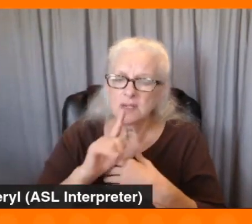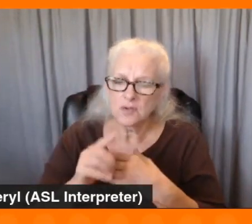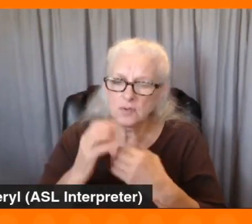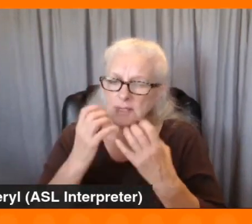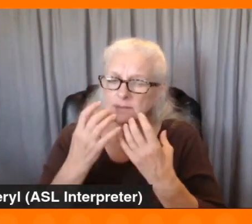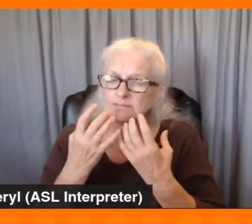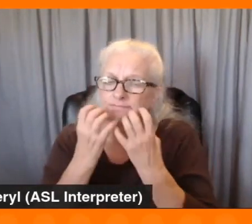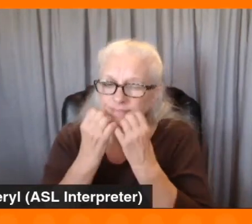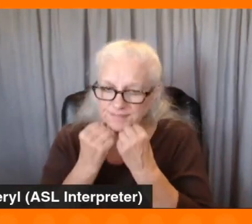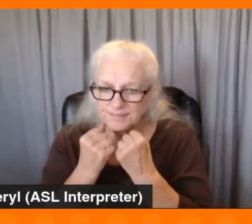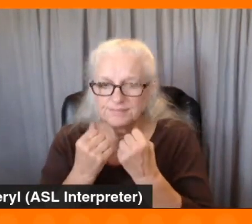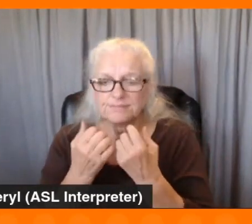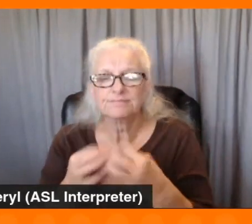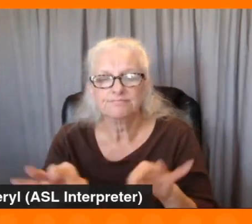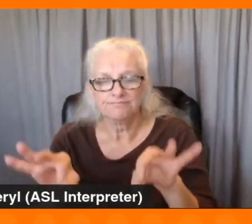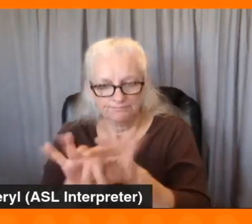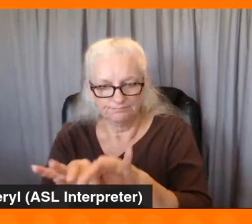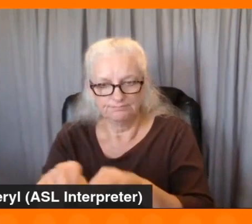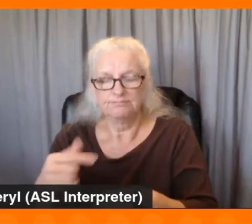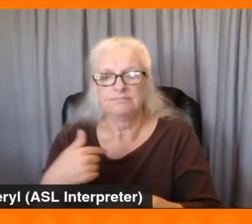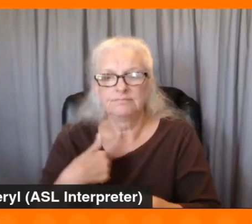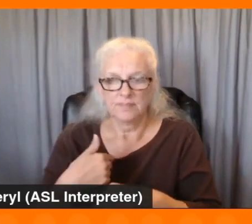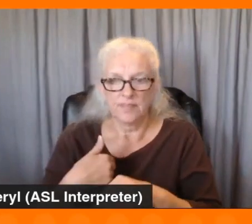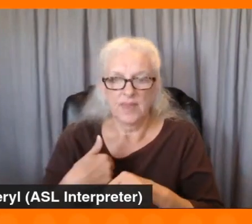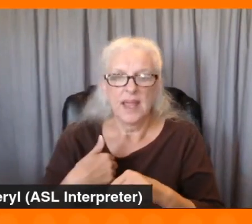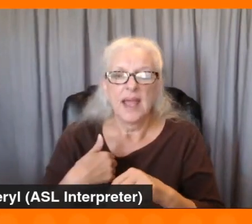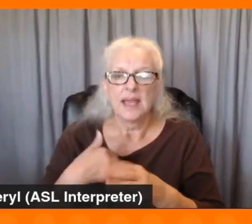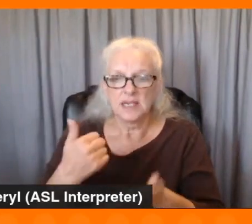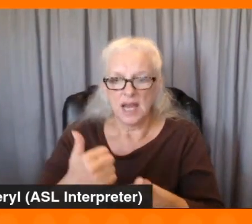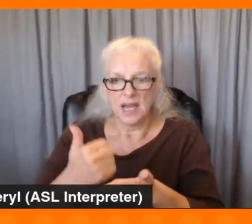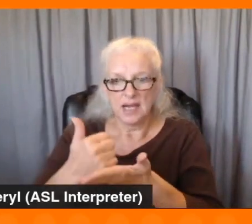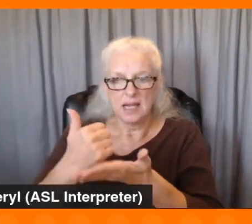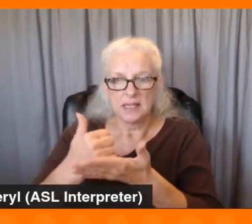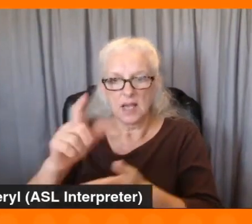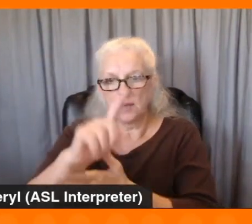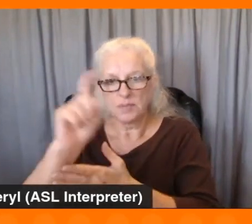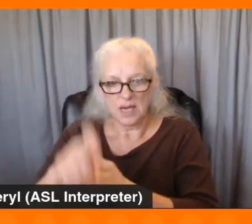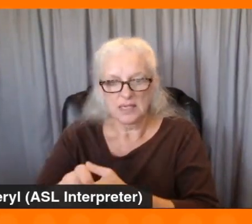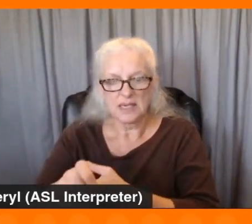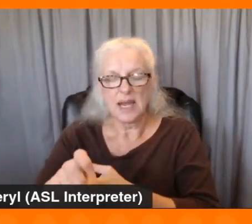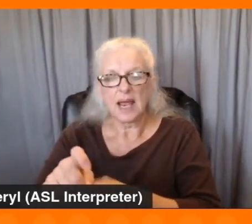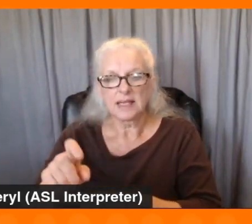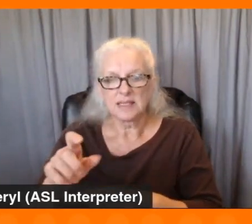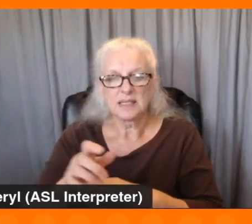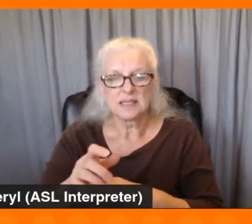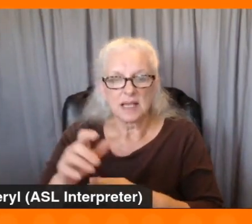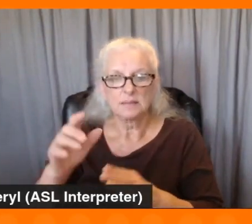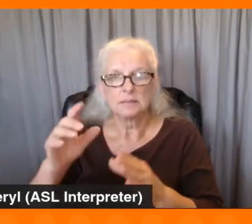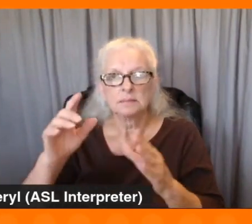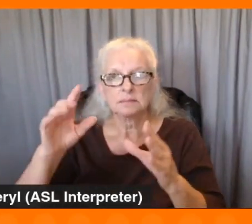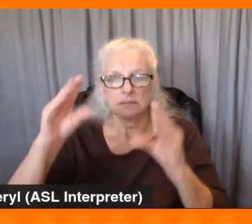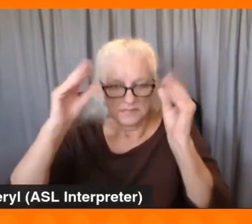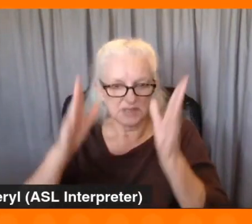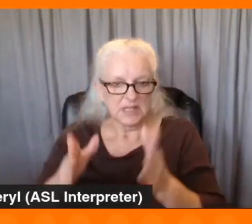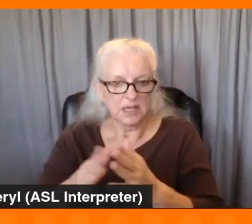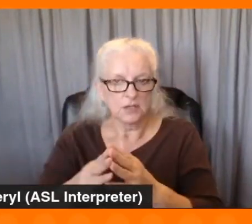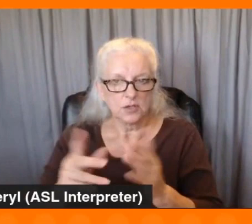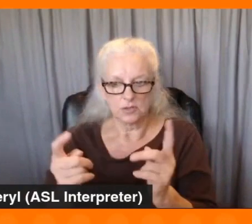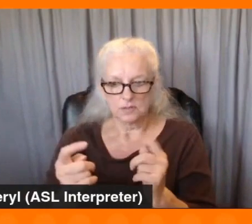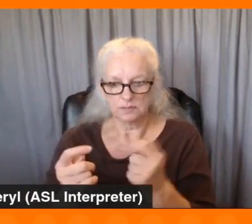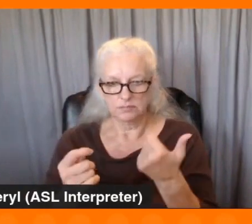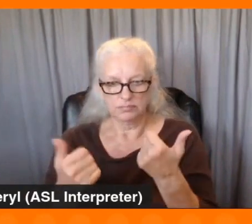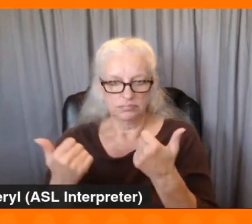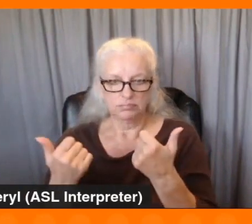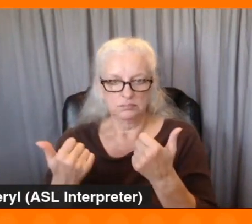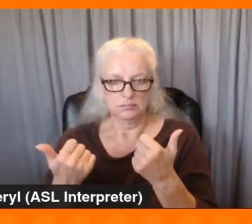allowed us to create a community of practice amongst Texas teachers who've been historically excluded in computing, a lot of times teachers of color, and give